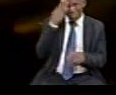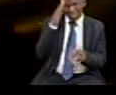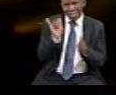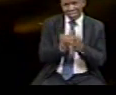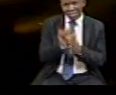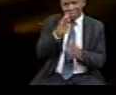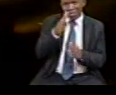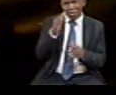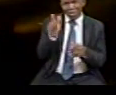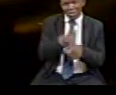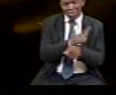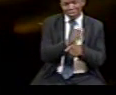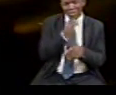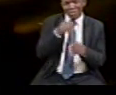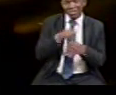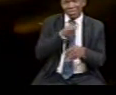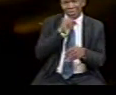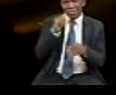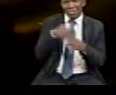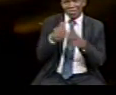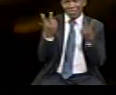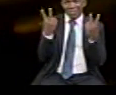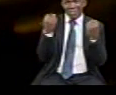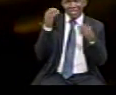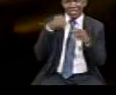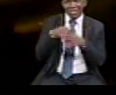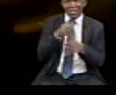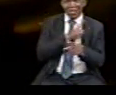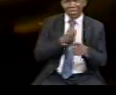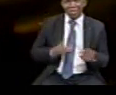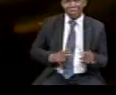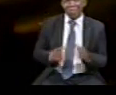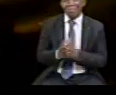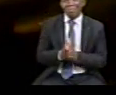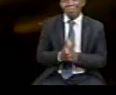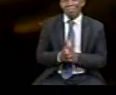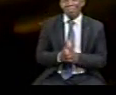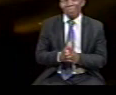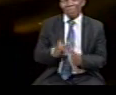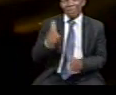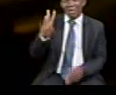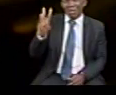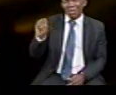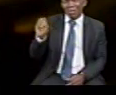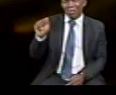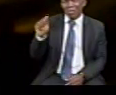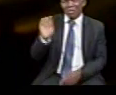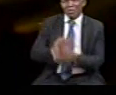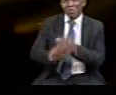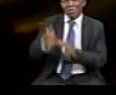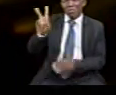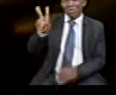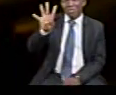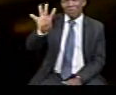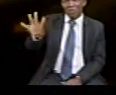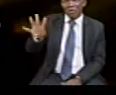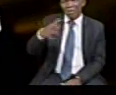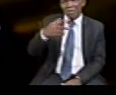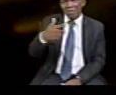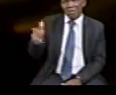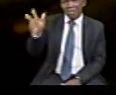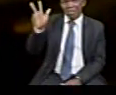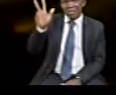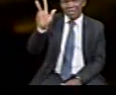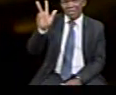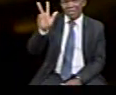vain in the Lord. You see, look at Matthew chapter 24 where we read earlier. Matthew 24 from verse 42. You see, being ready is